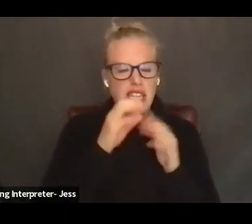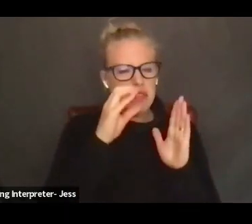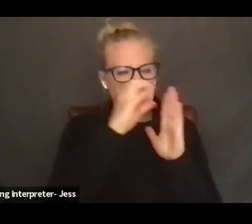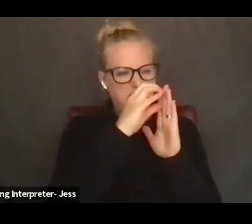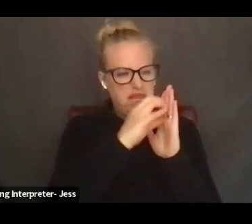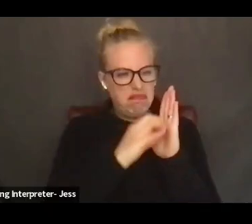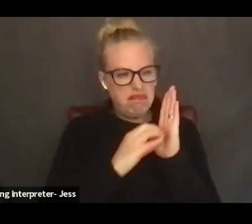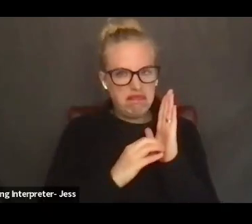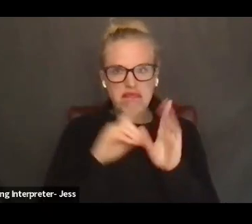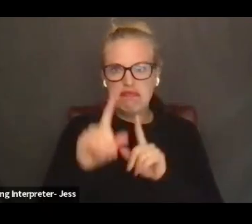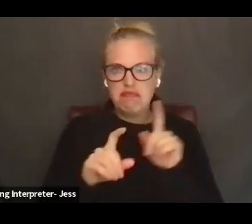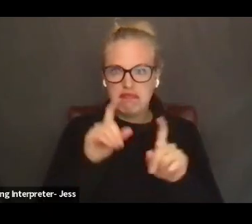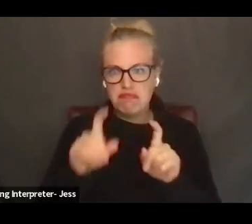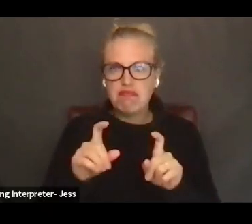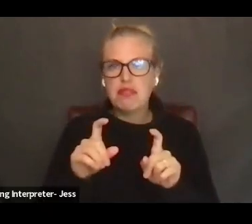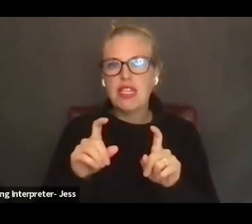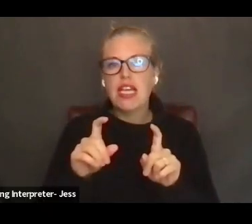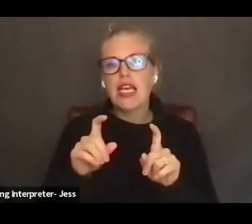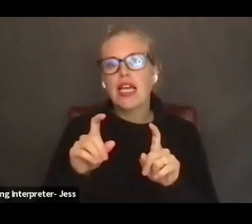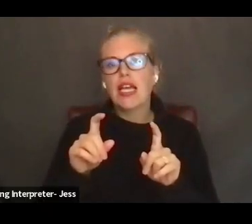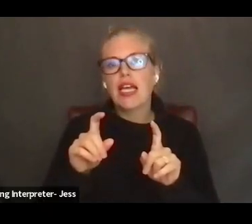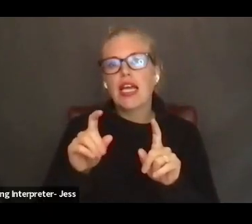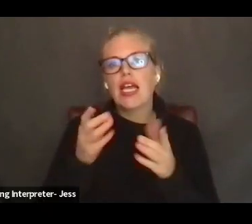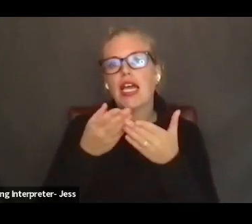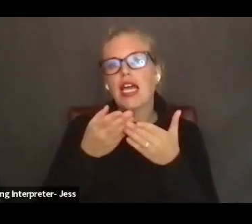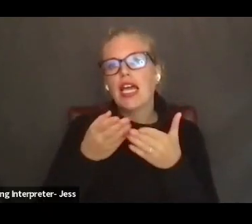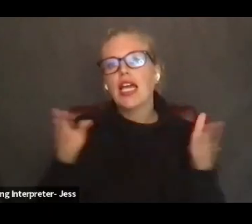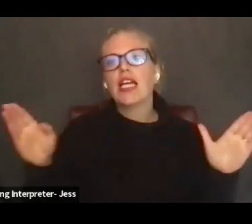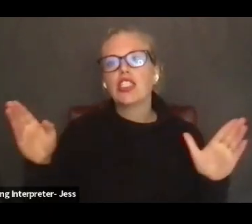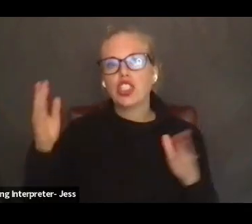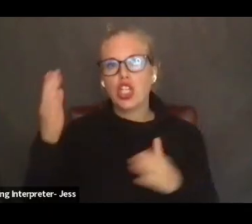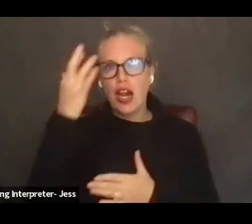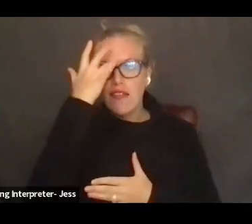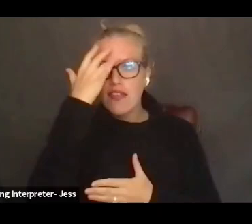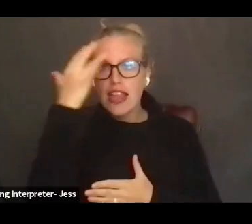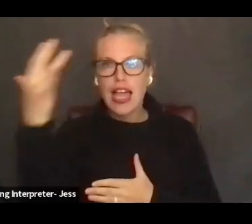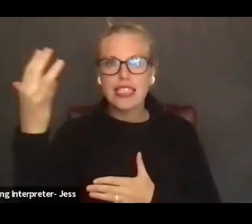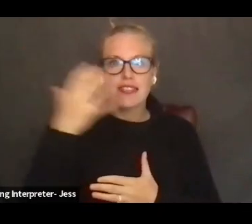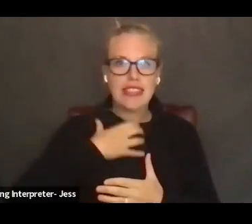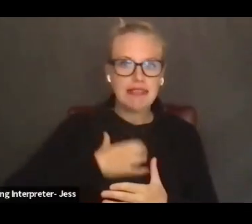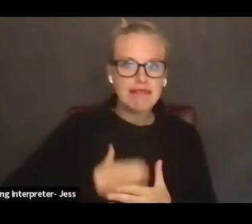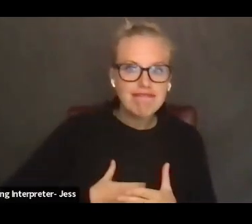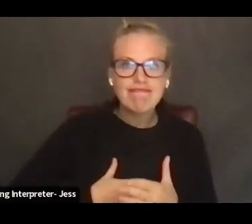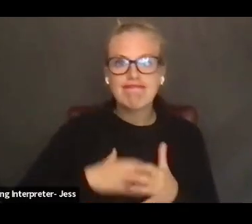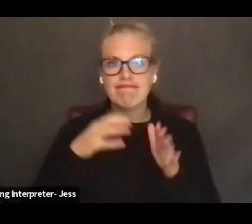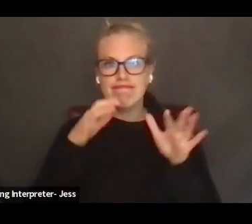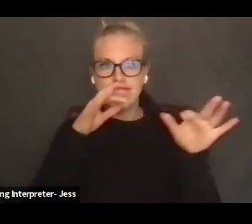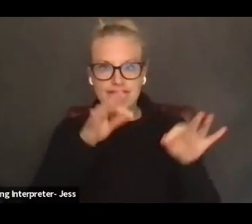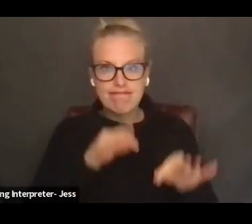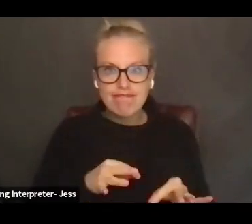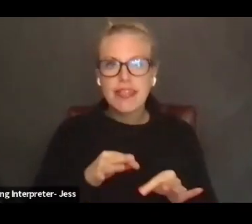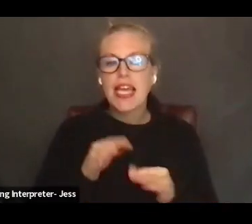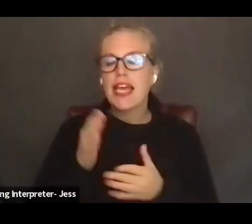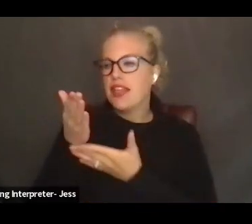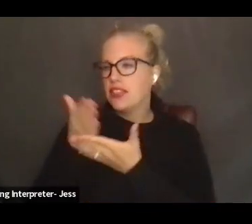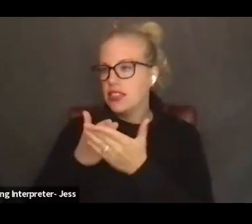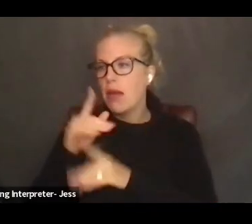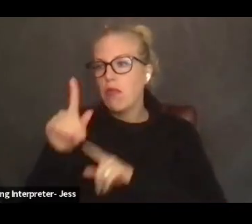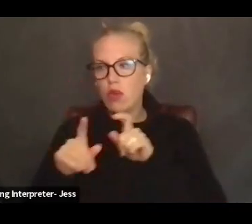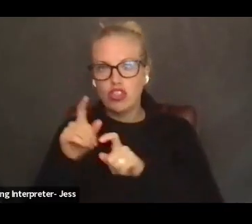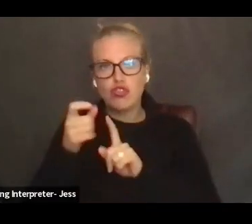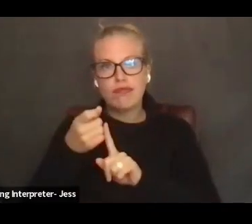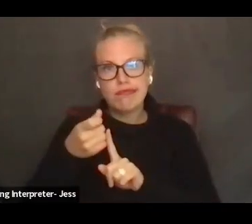questions that kind of ask for a more general philosophy type of answer. And then there's questions that talk